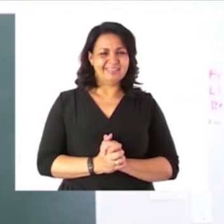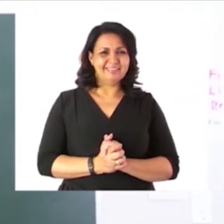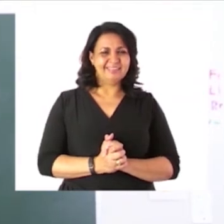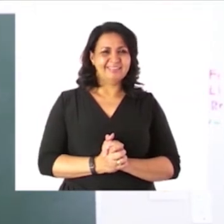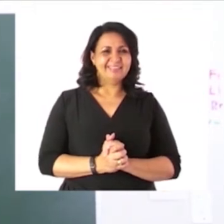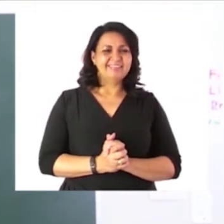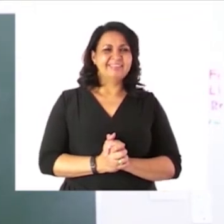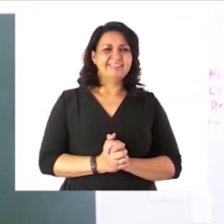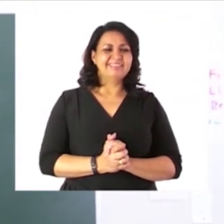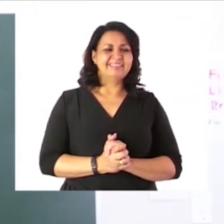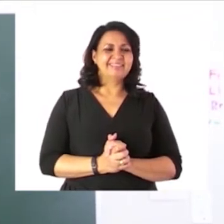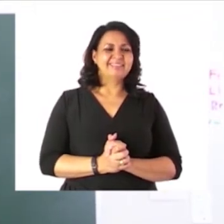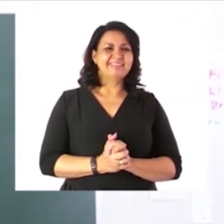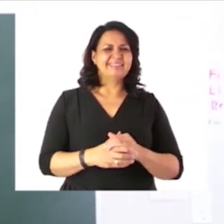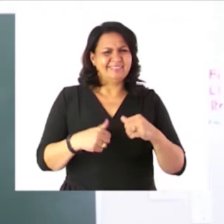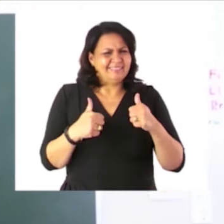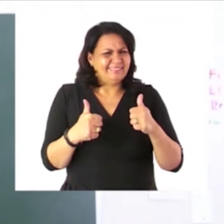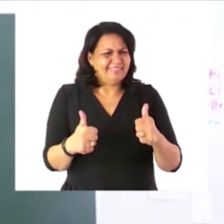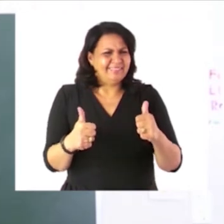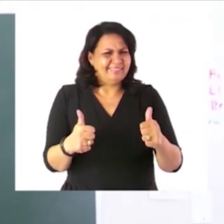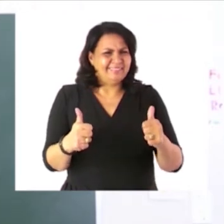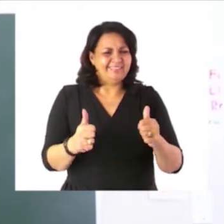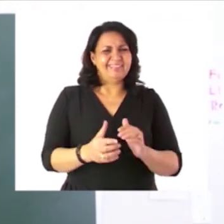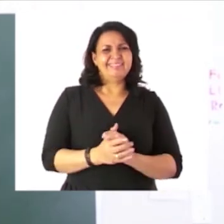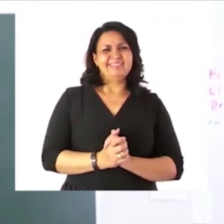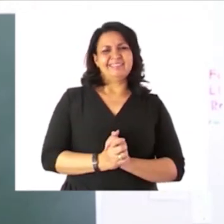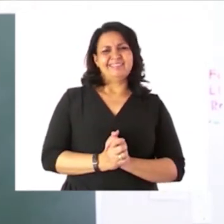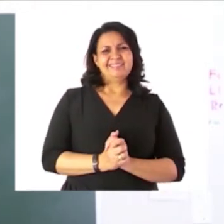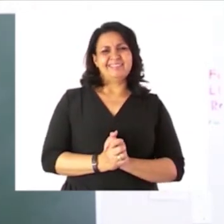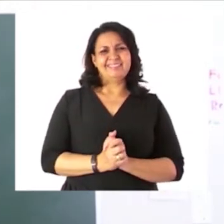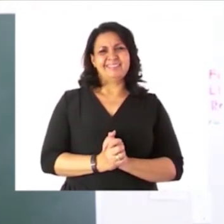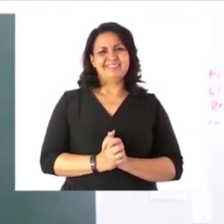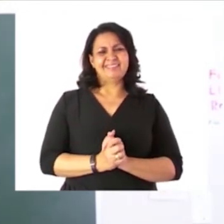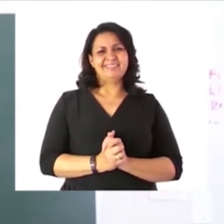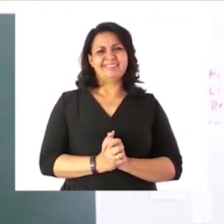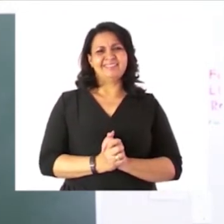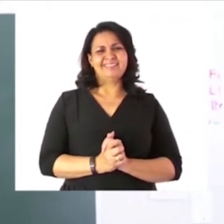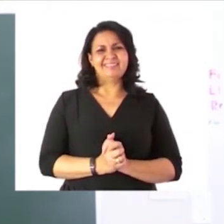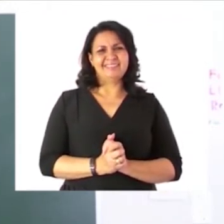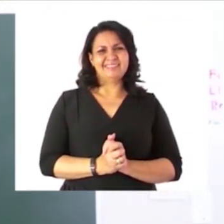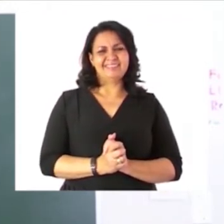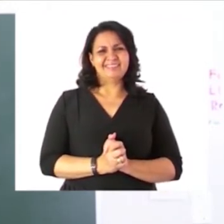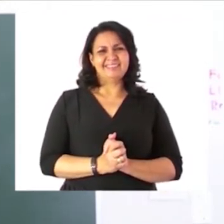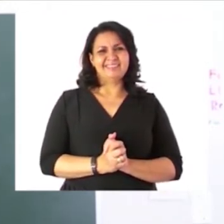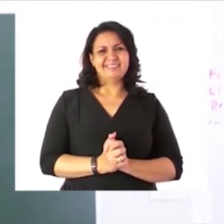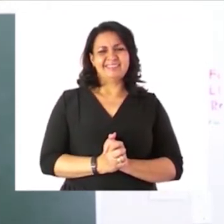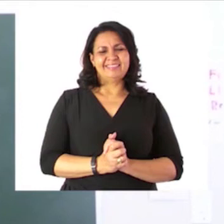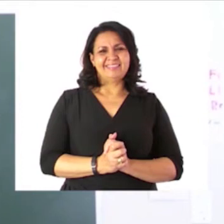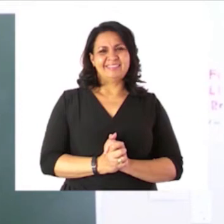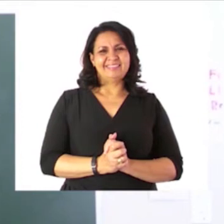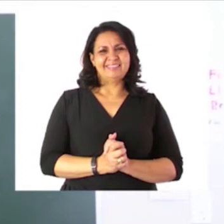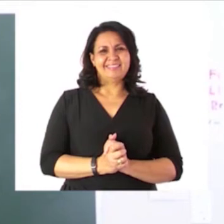Thank you so much, excellent number 3. And now we're going to go